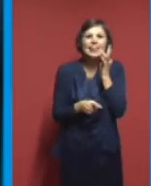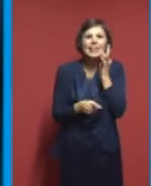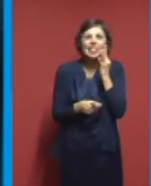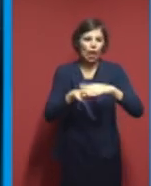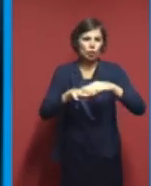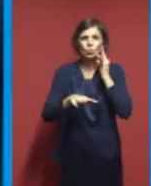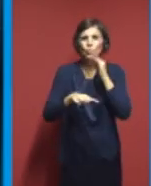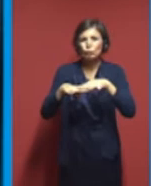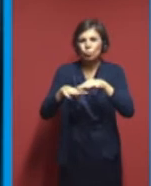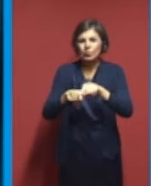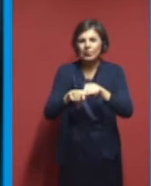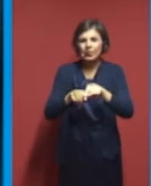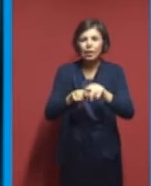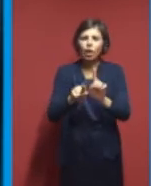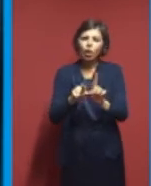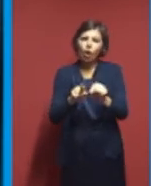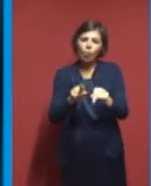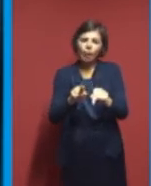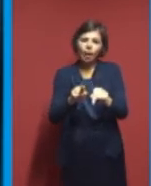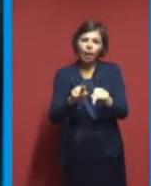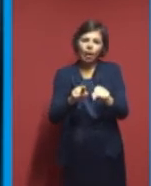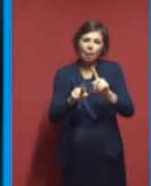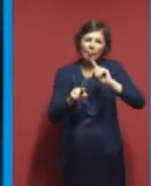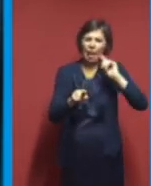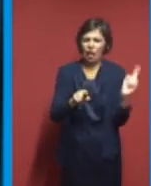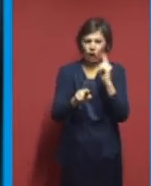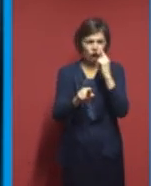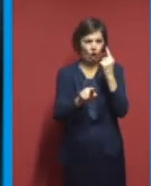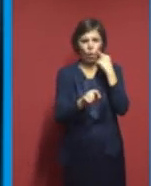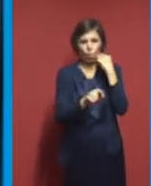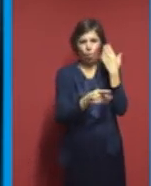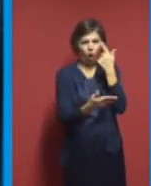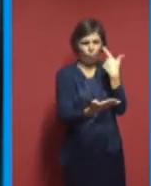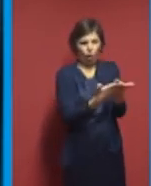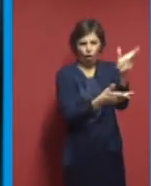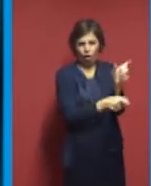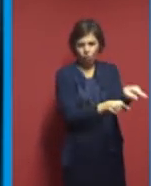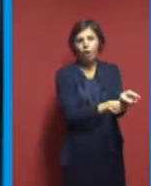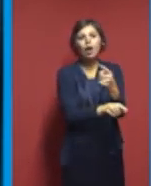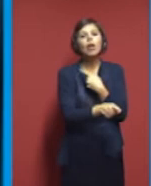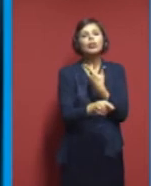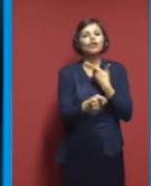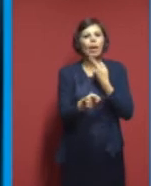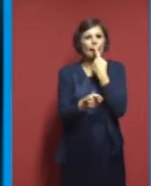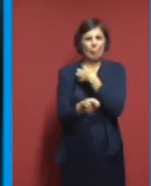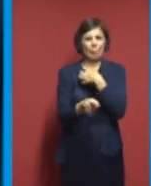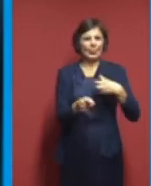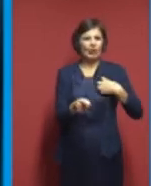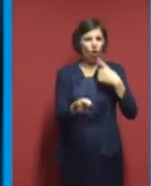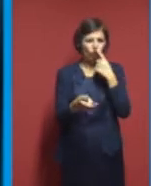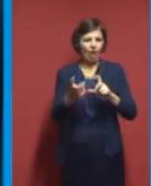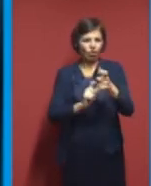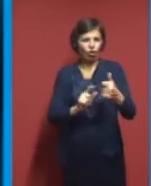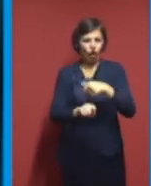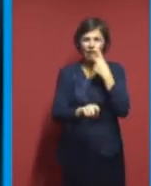our lab to do just that. And remember Alana? She's actually a master's student who's working on this project. So she's very opinionated, but she has a right